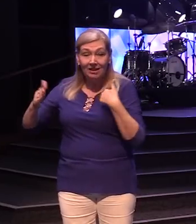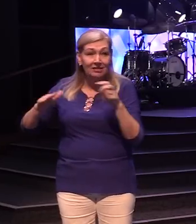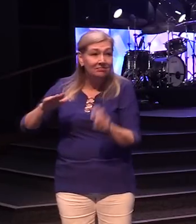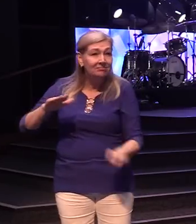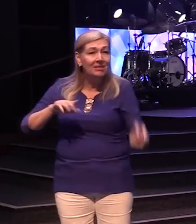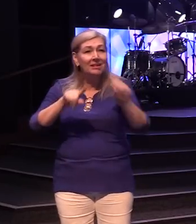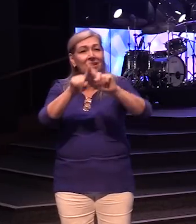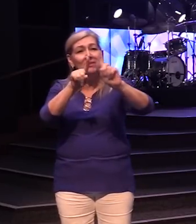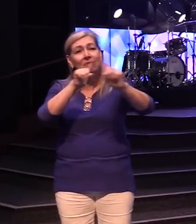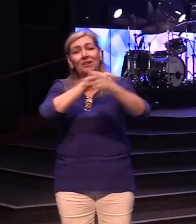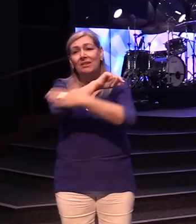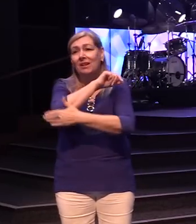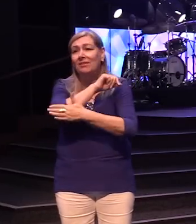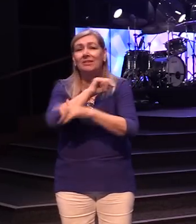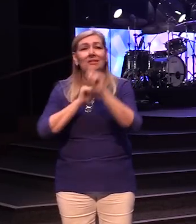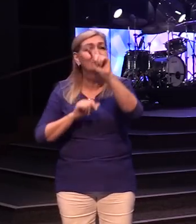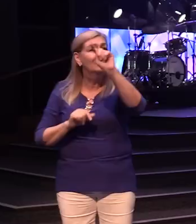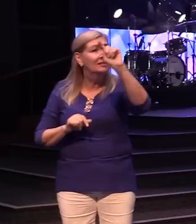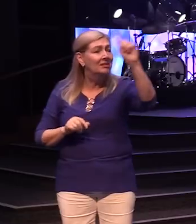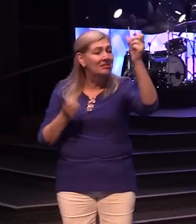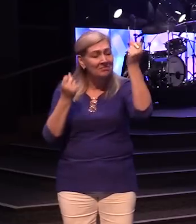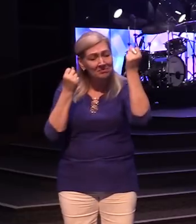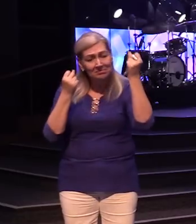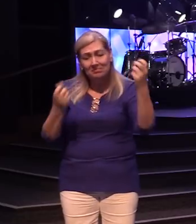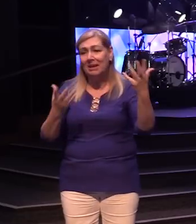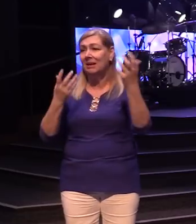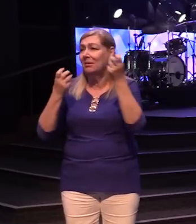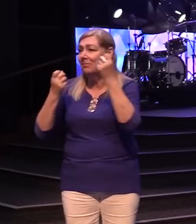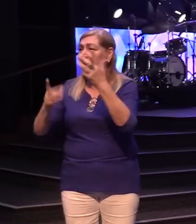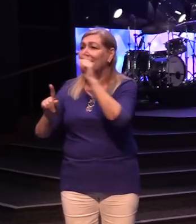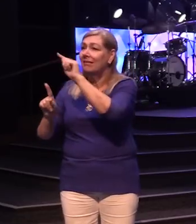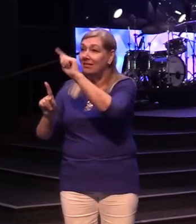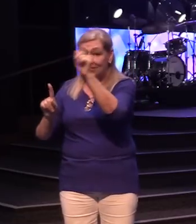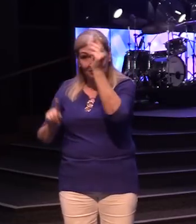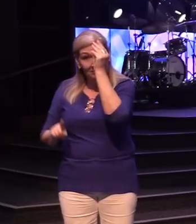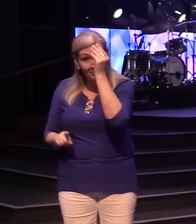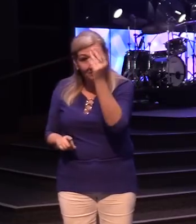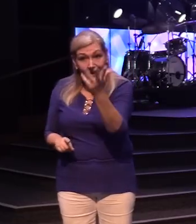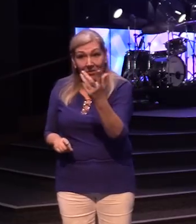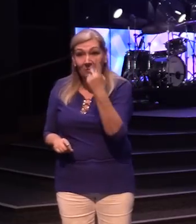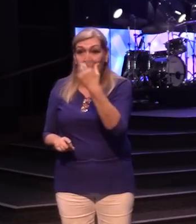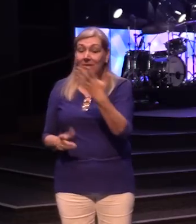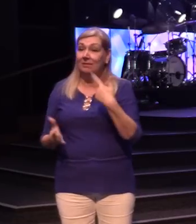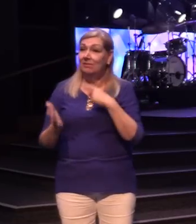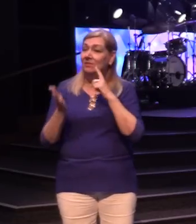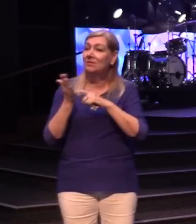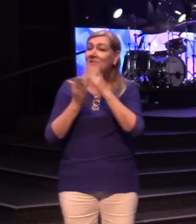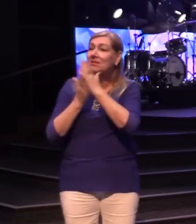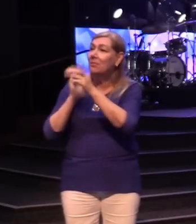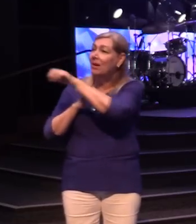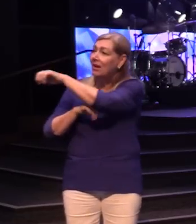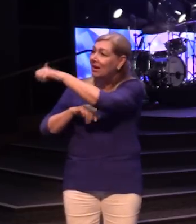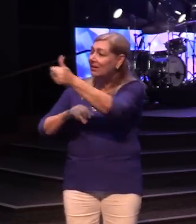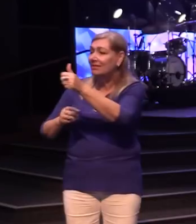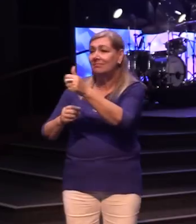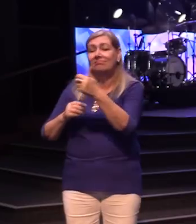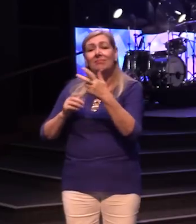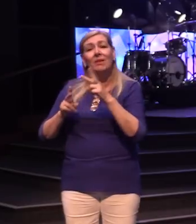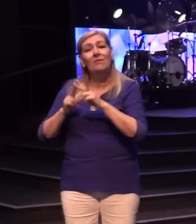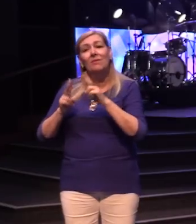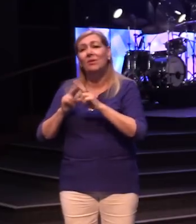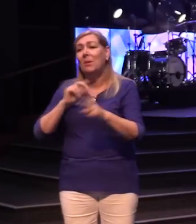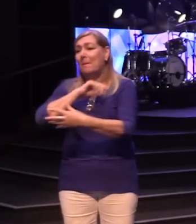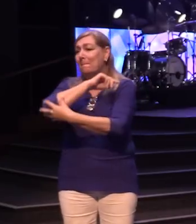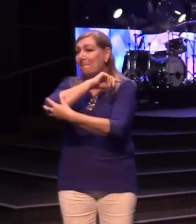inhabited continent of the globe, dozens and dozens and dozens of countries. And let me say this to you, that some of the poorest people in this